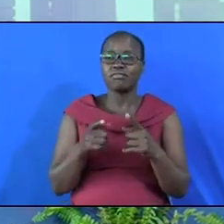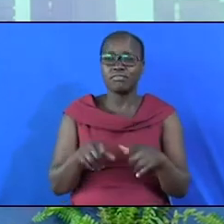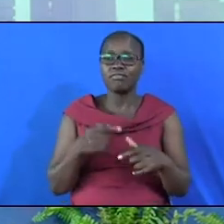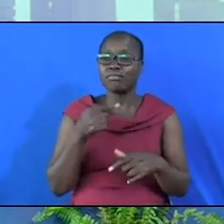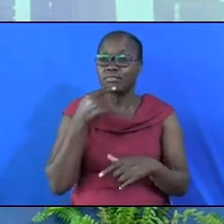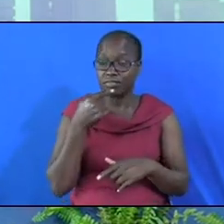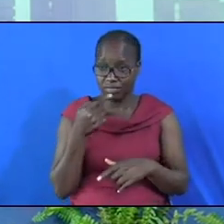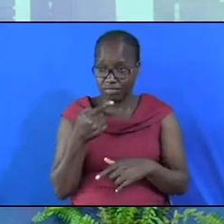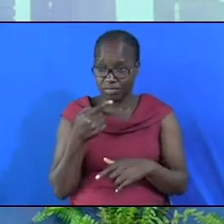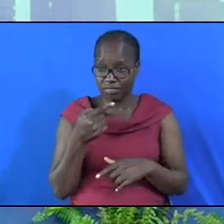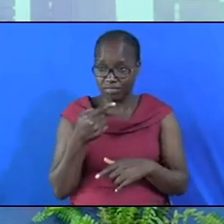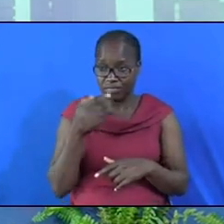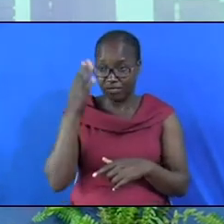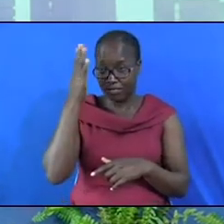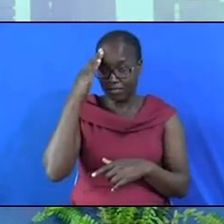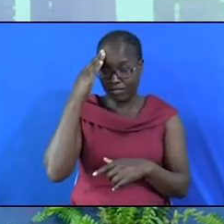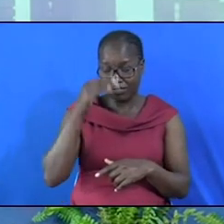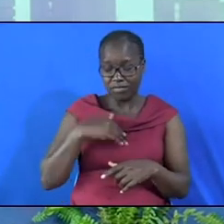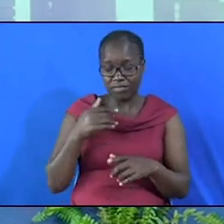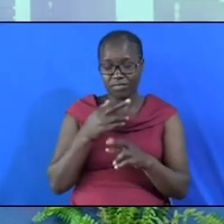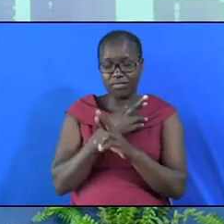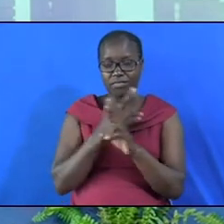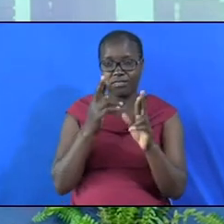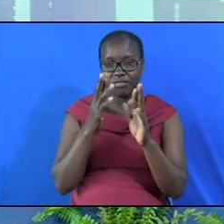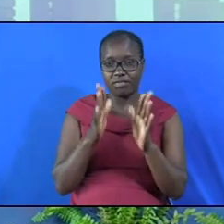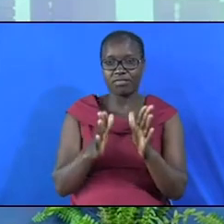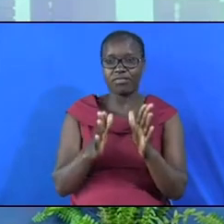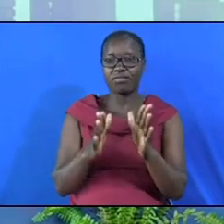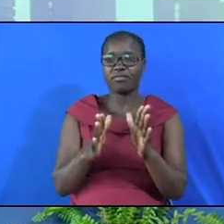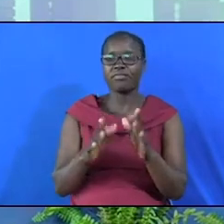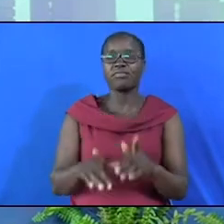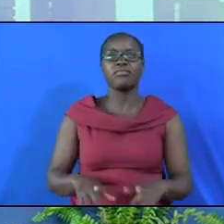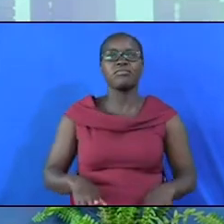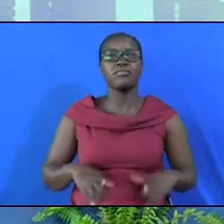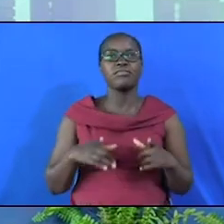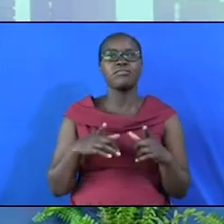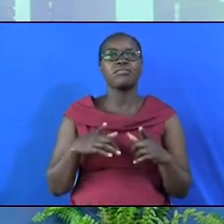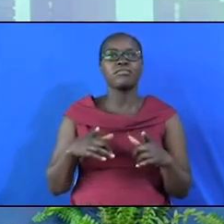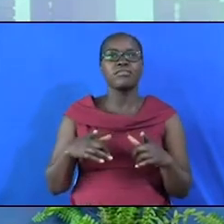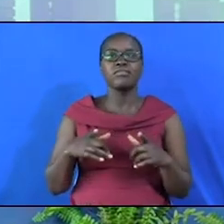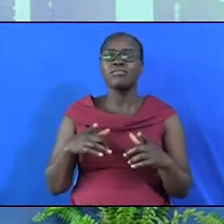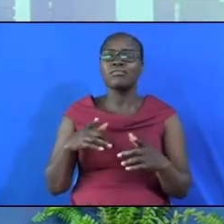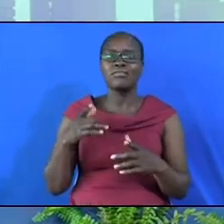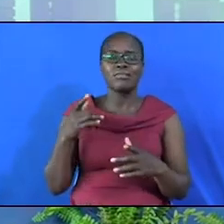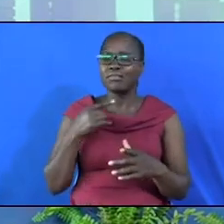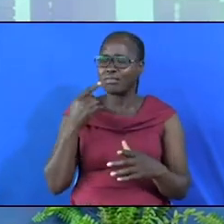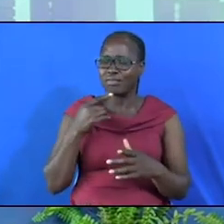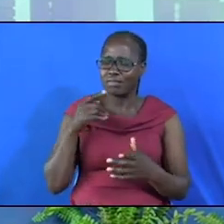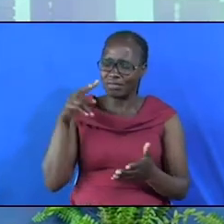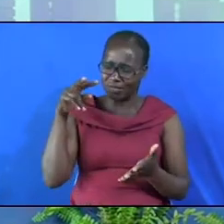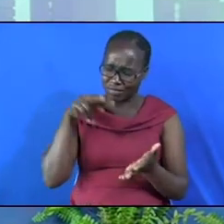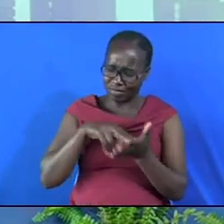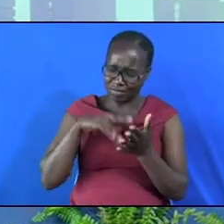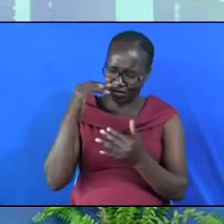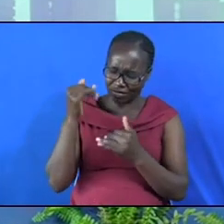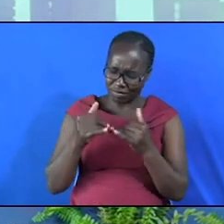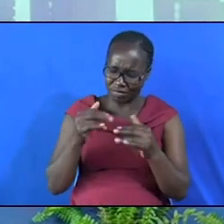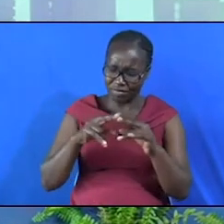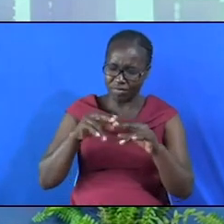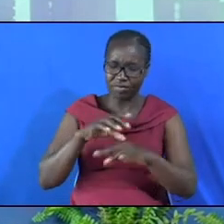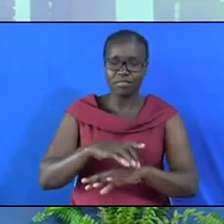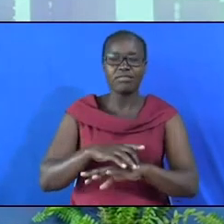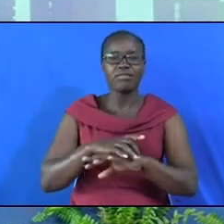with Job that I know my Redeemer lives. And he says, he shall stand at last upon the